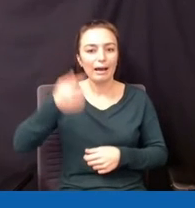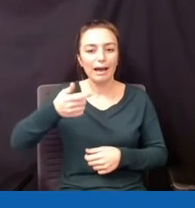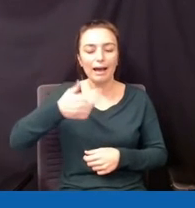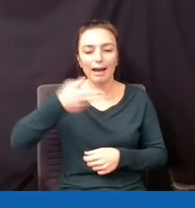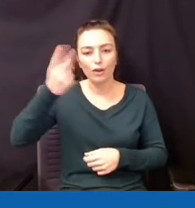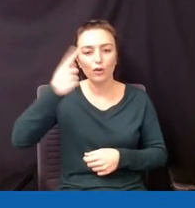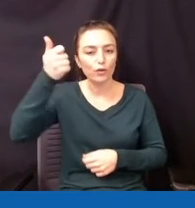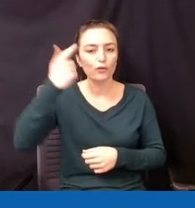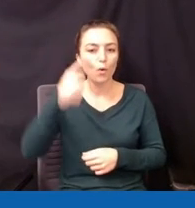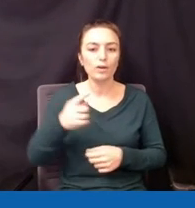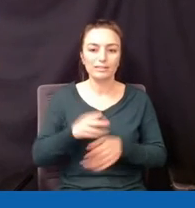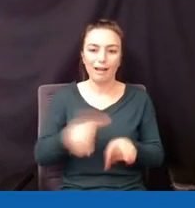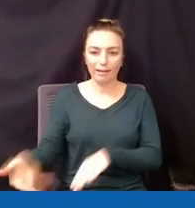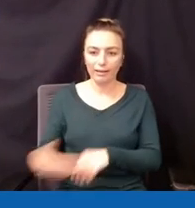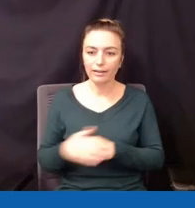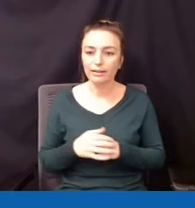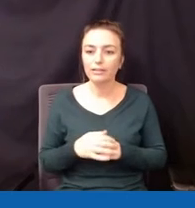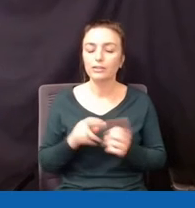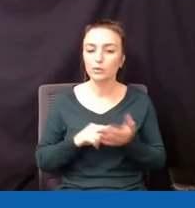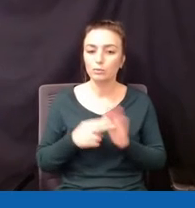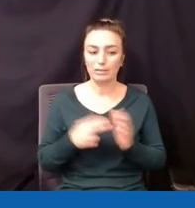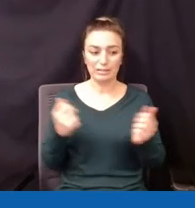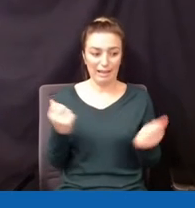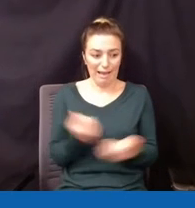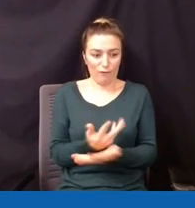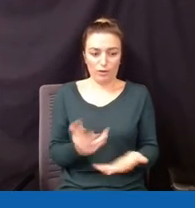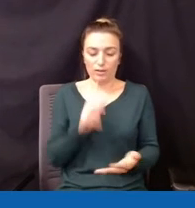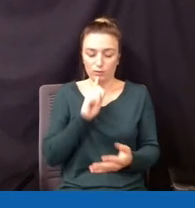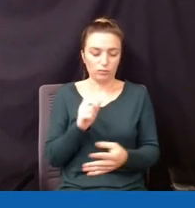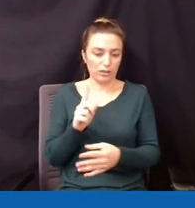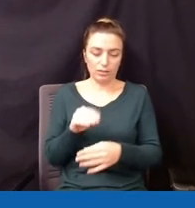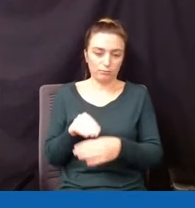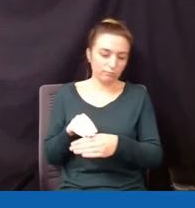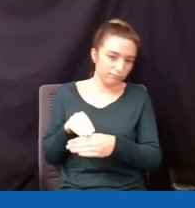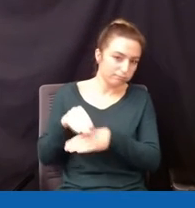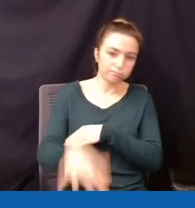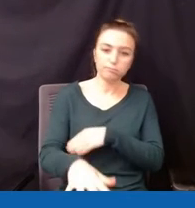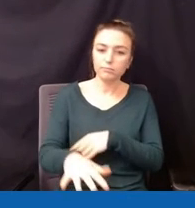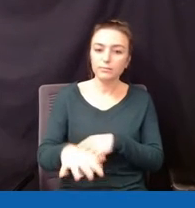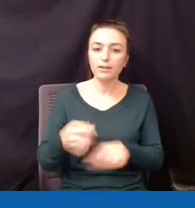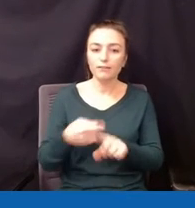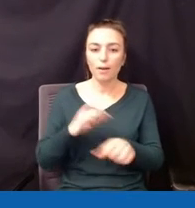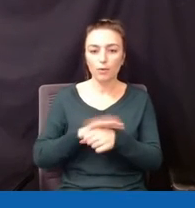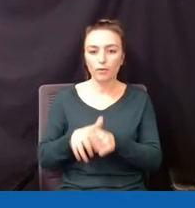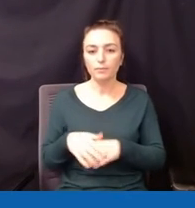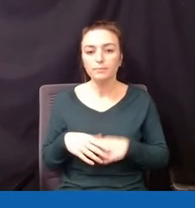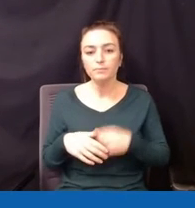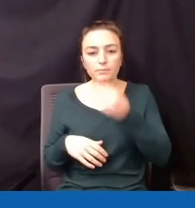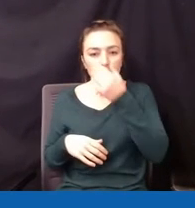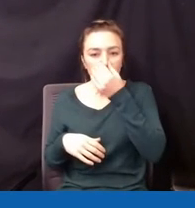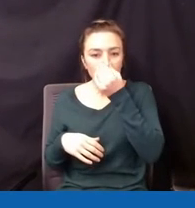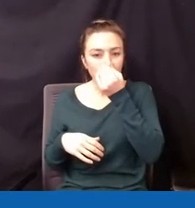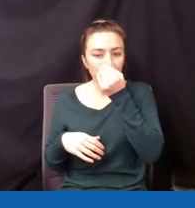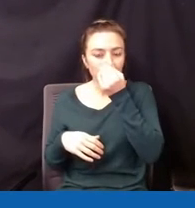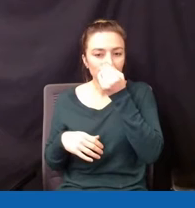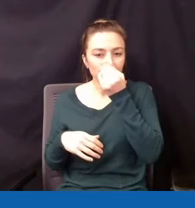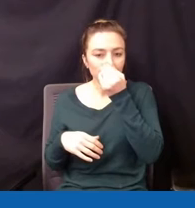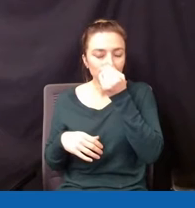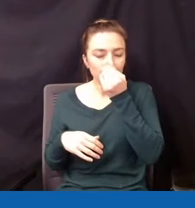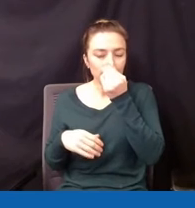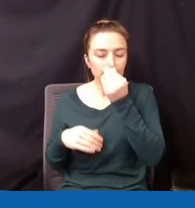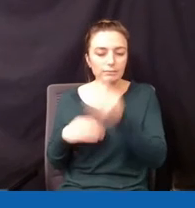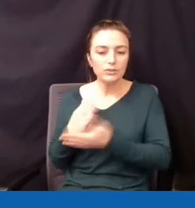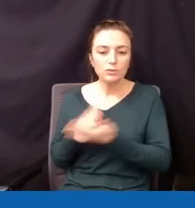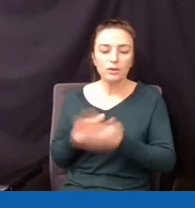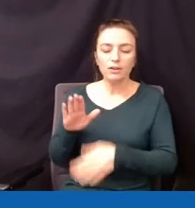has been amplified by the pandemic. So part of what you're doing, right, part of your work is to look